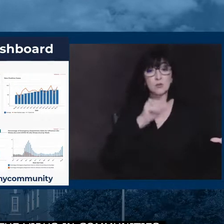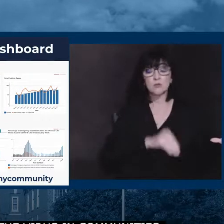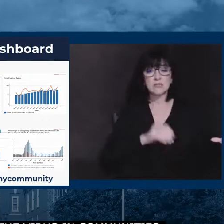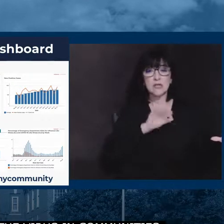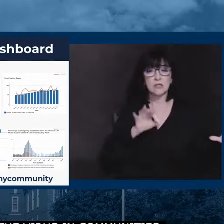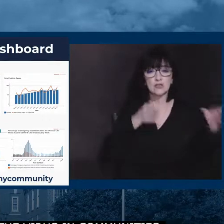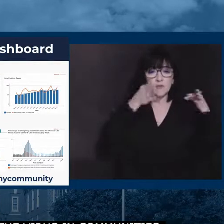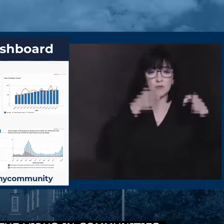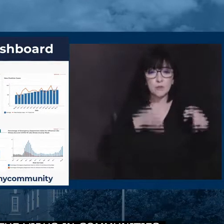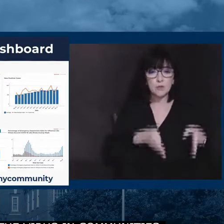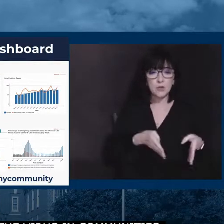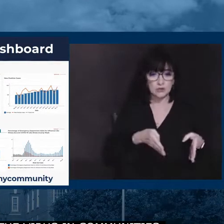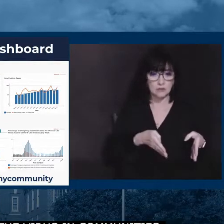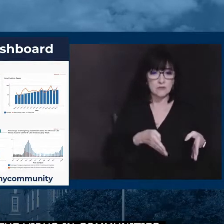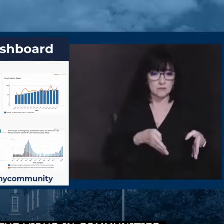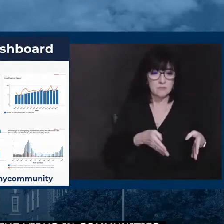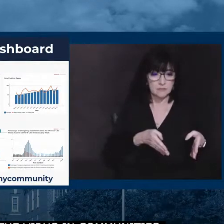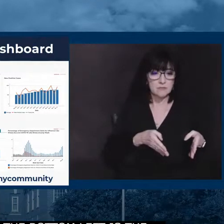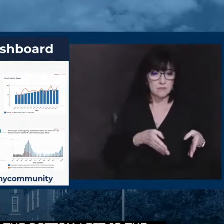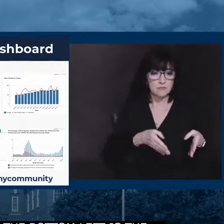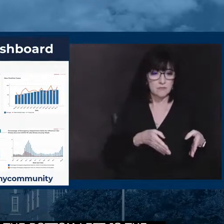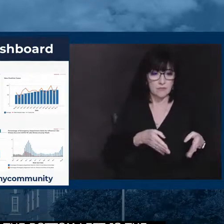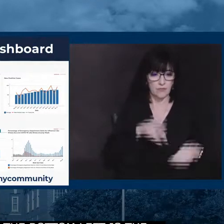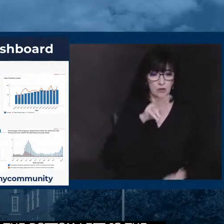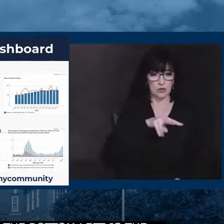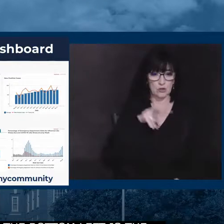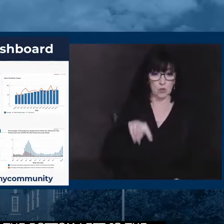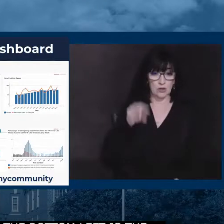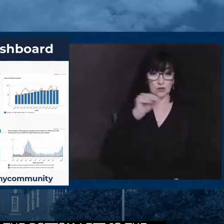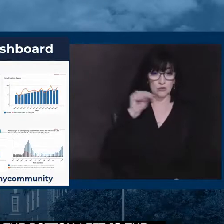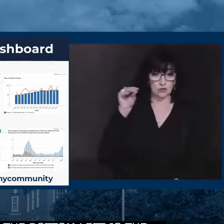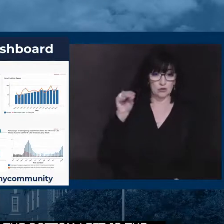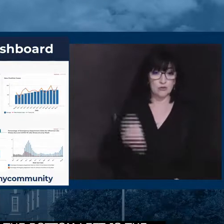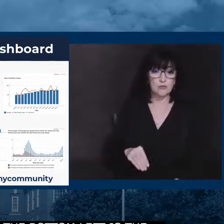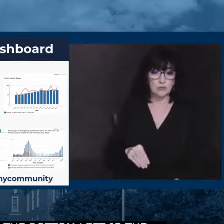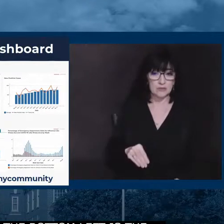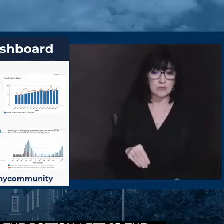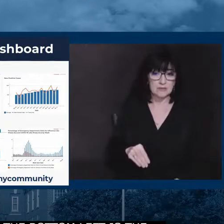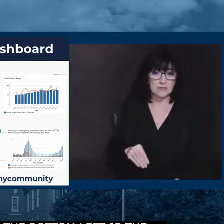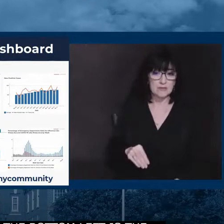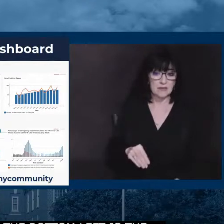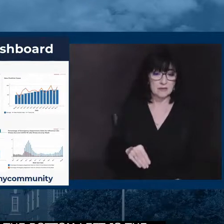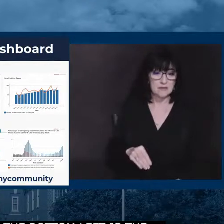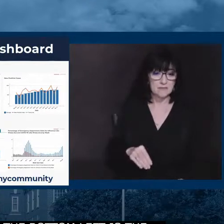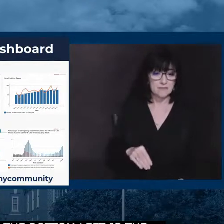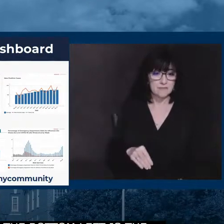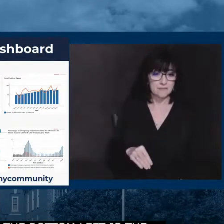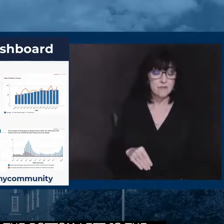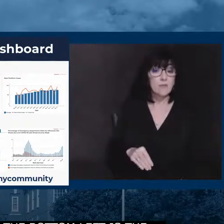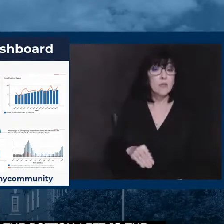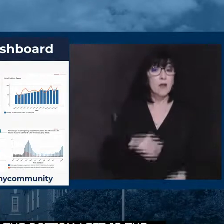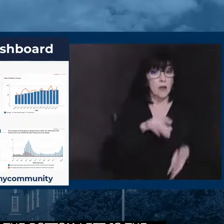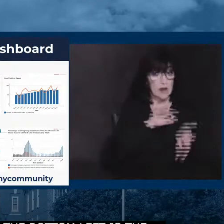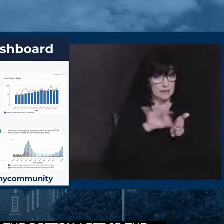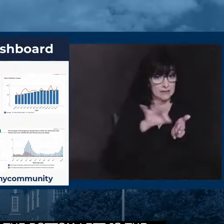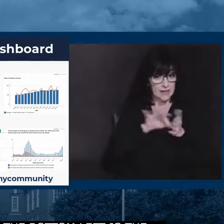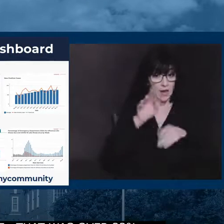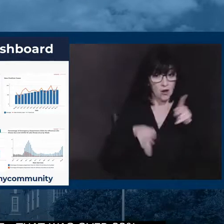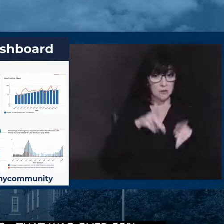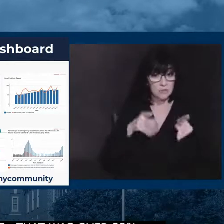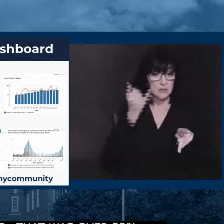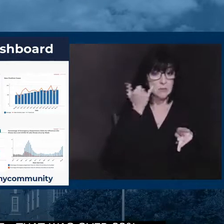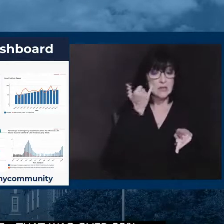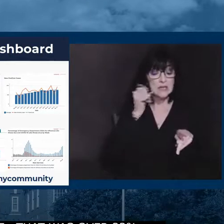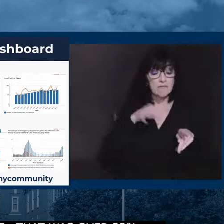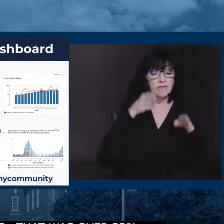was over 22% today, and so it doesn't count those who are tested more than once. And then the percentage